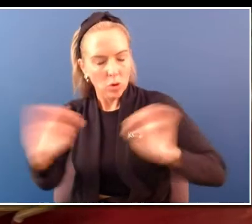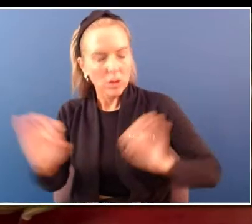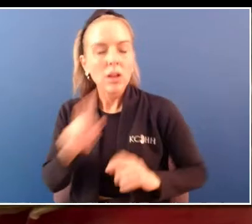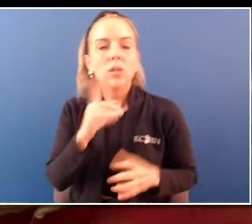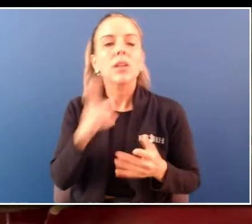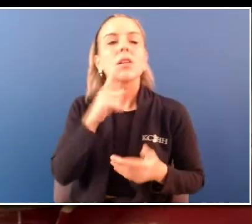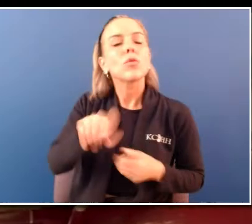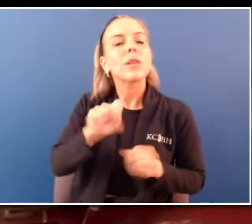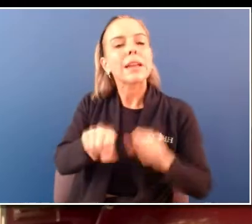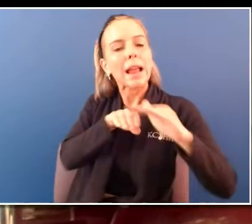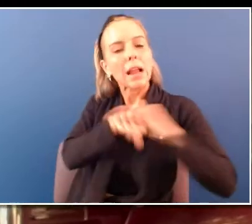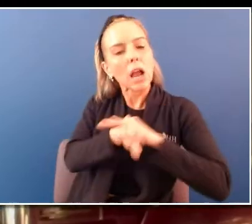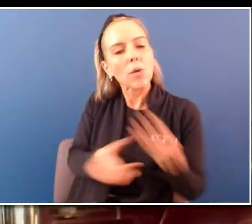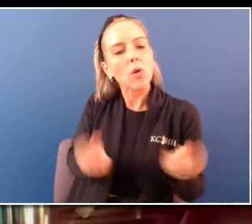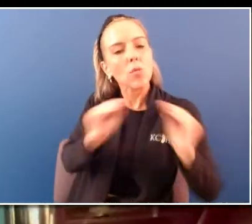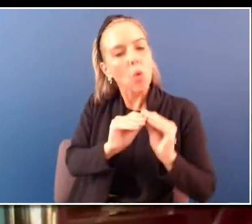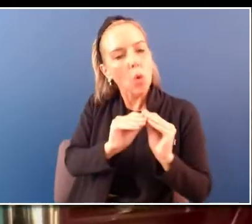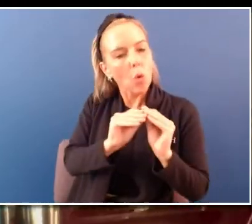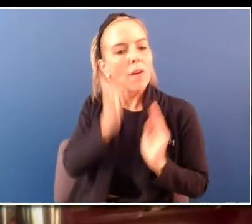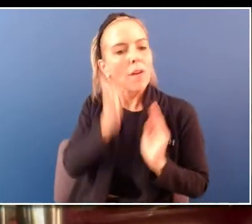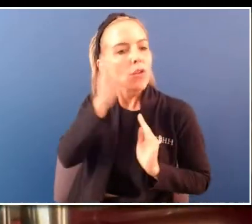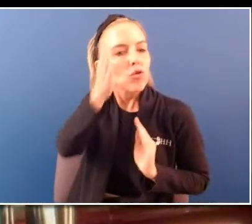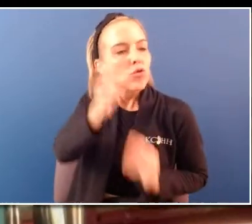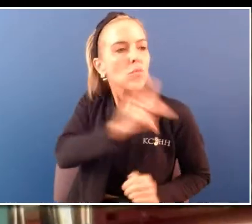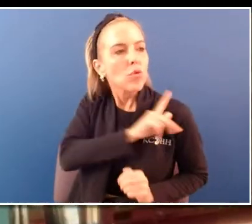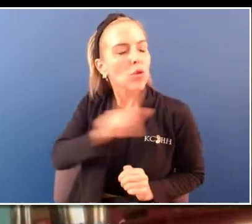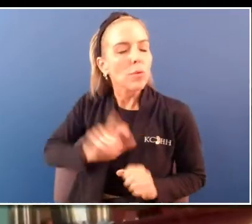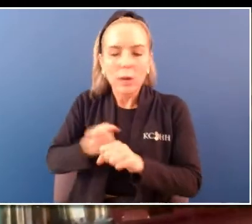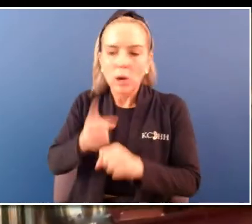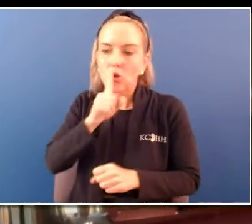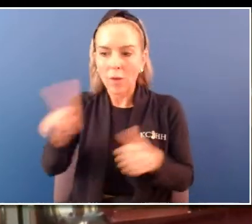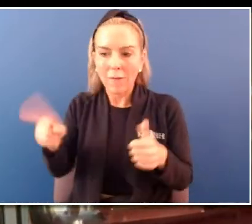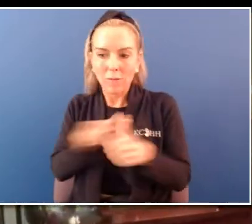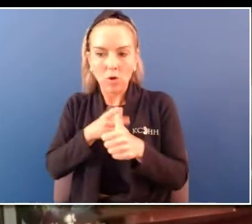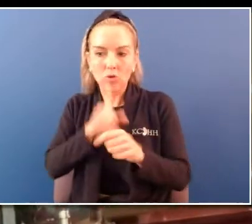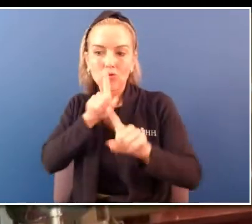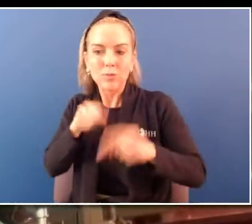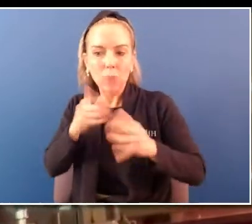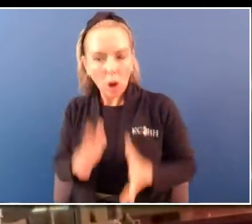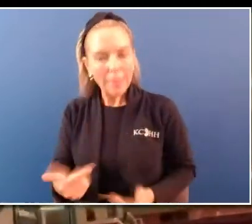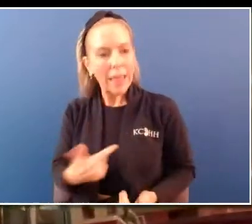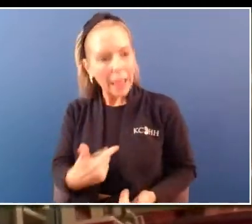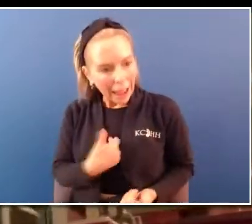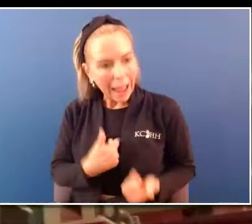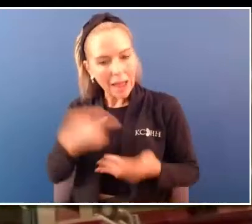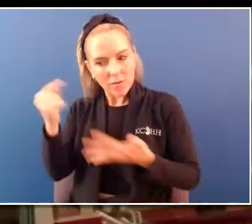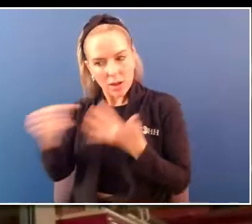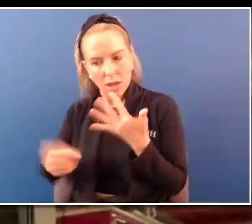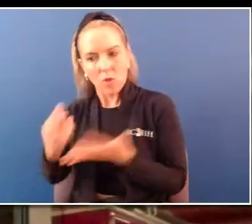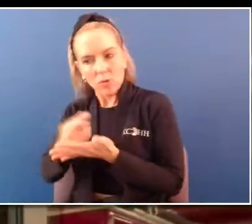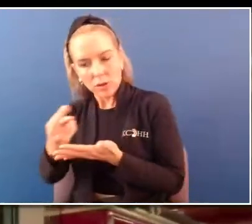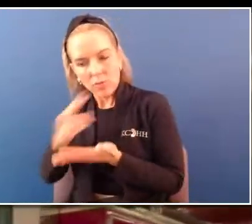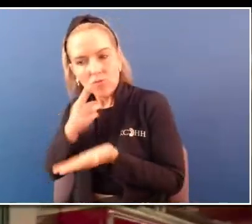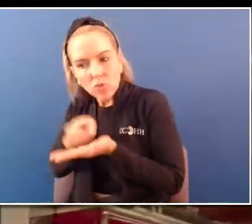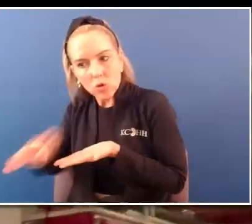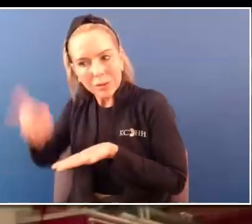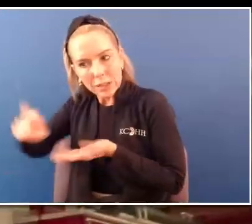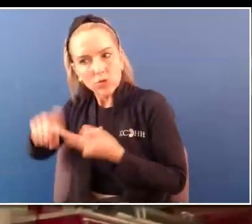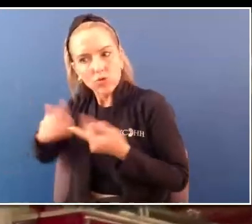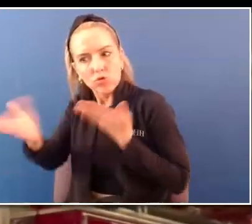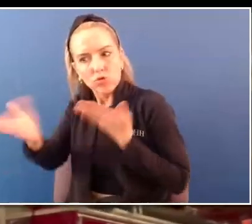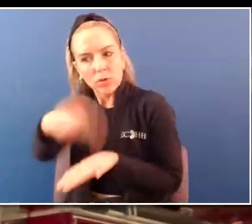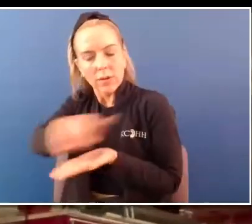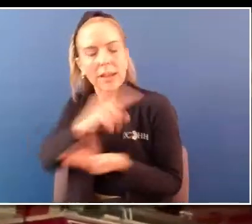accommodate more future personnel, and ensure our first responders have the resources to serve effectively. This investment fortifies